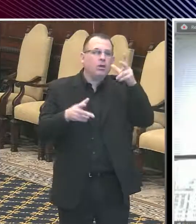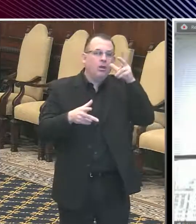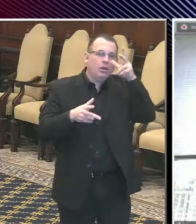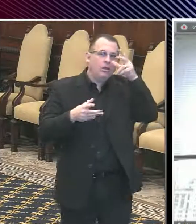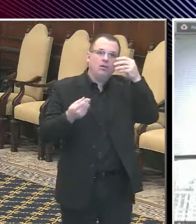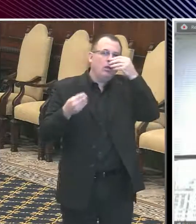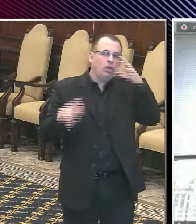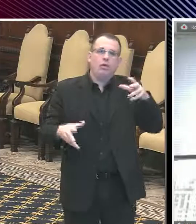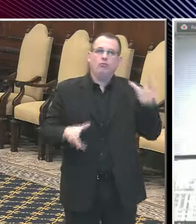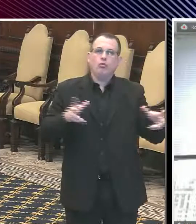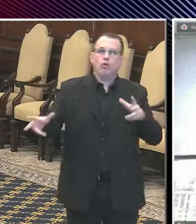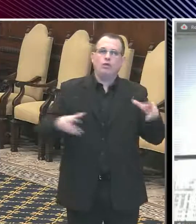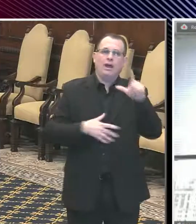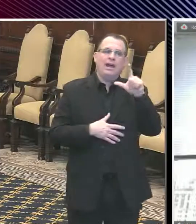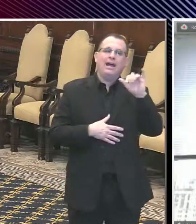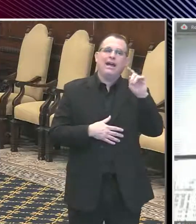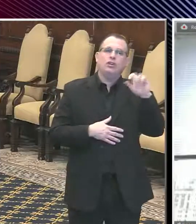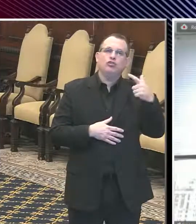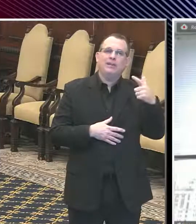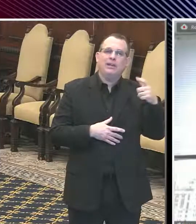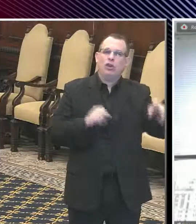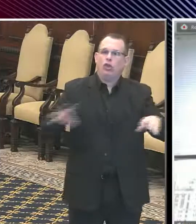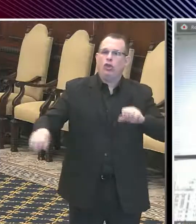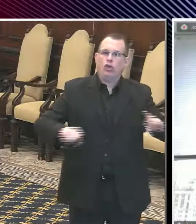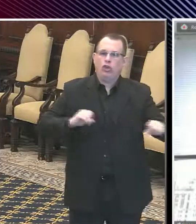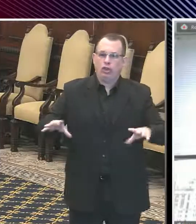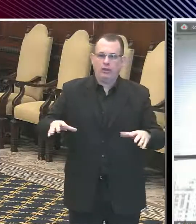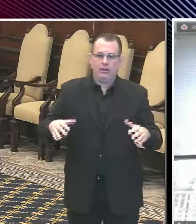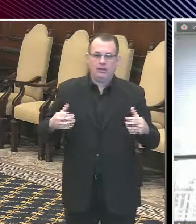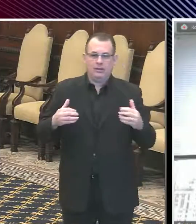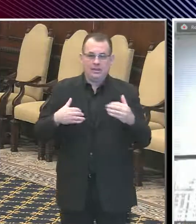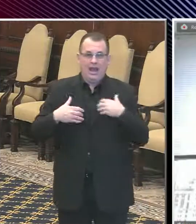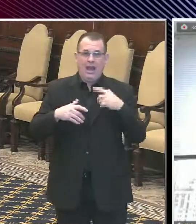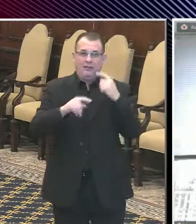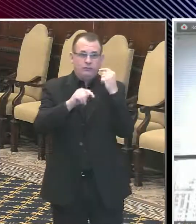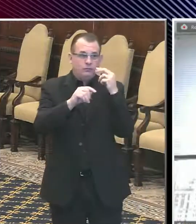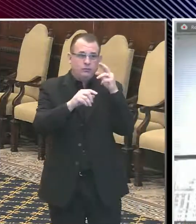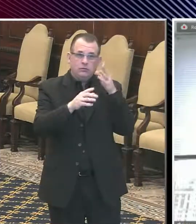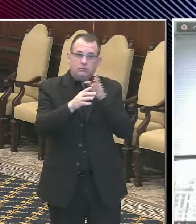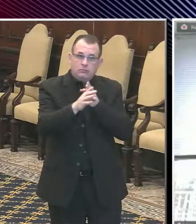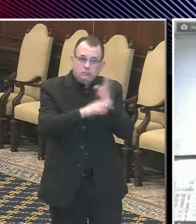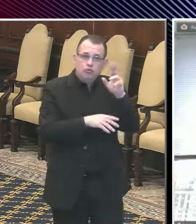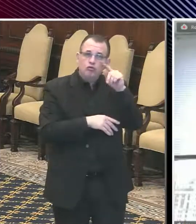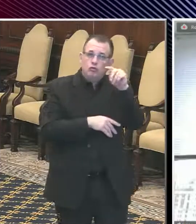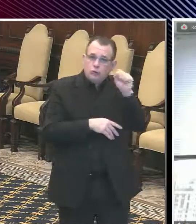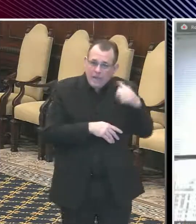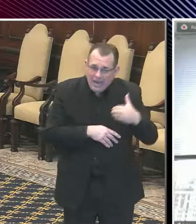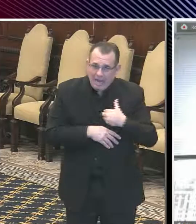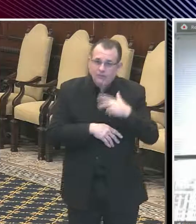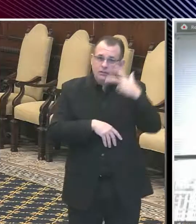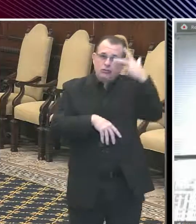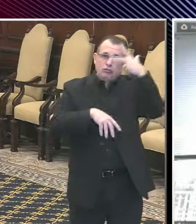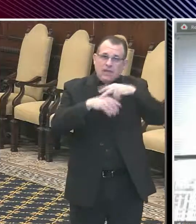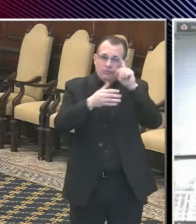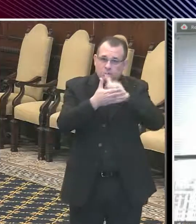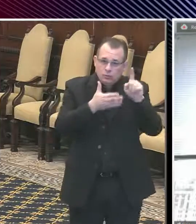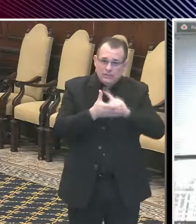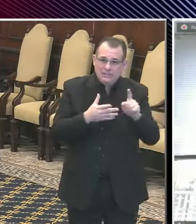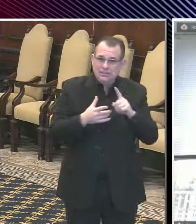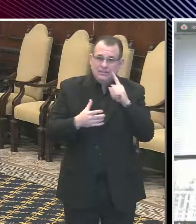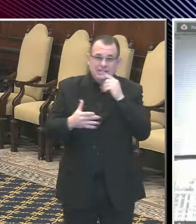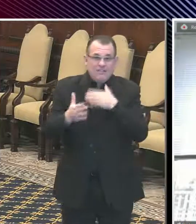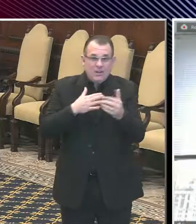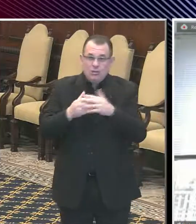have crews going through that neighborhood, I believe 3 times a week, even during the pandemic, to try and